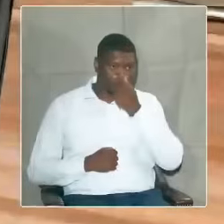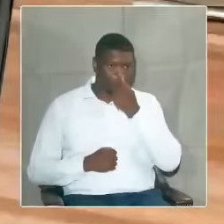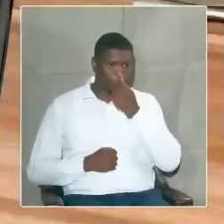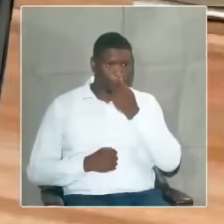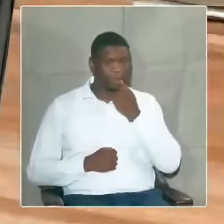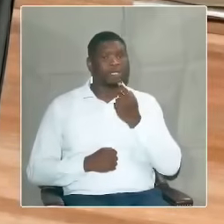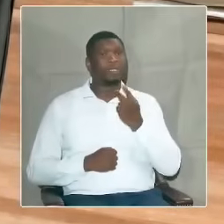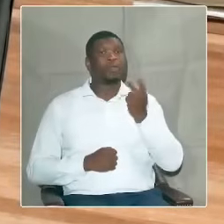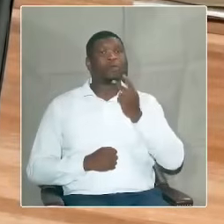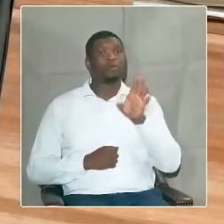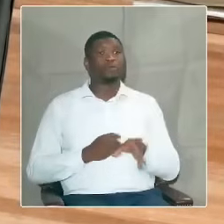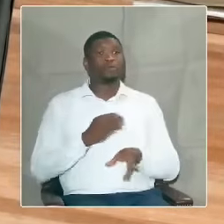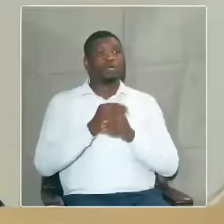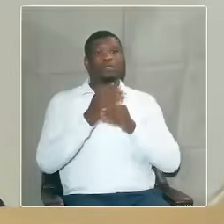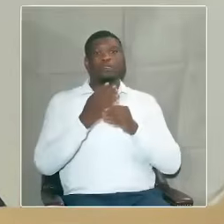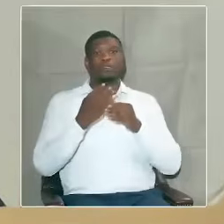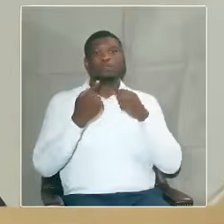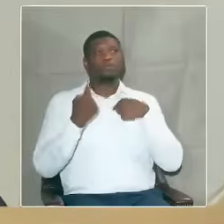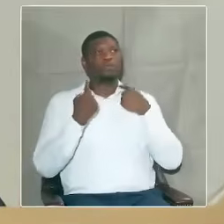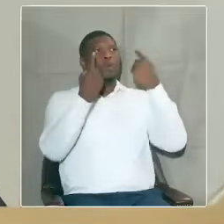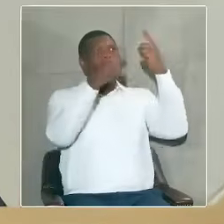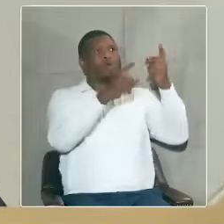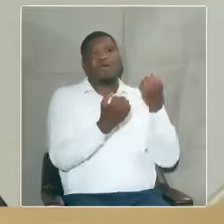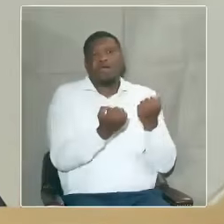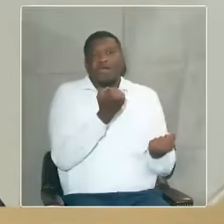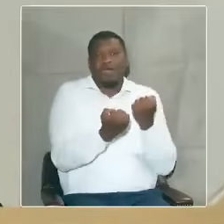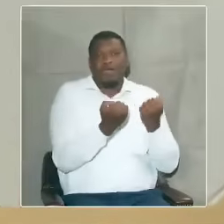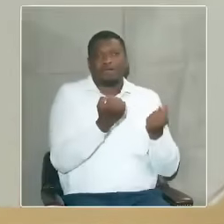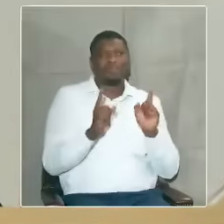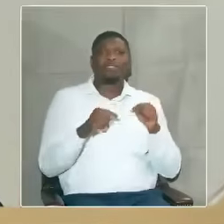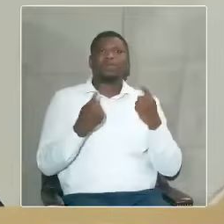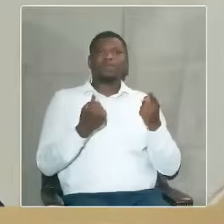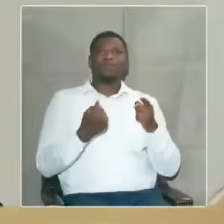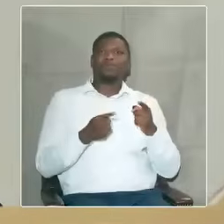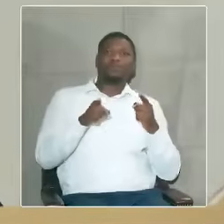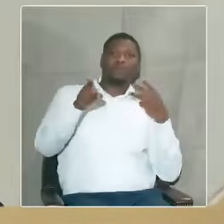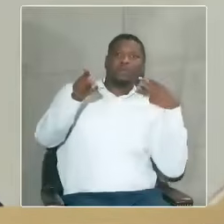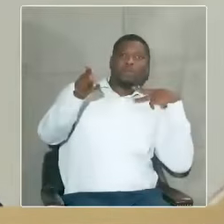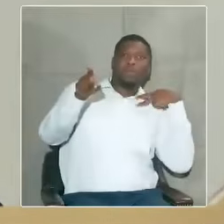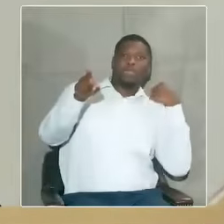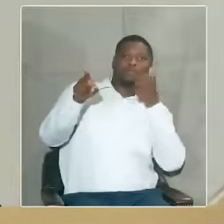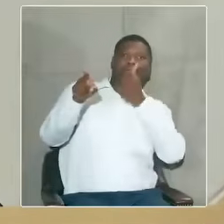And I can't go to court, taking the same minister to court.